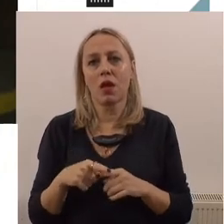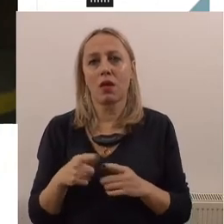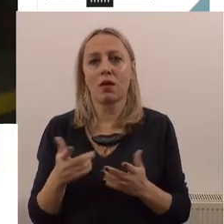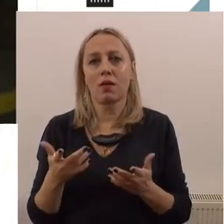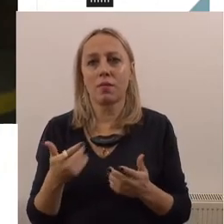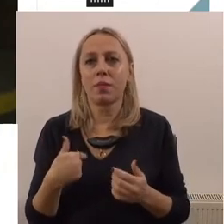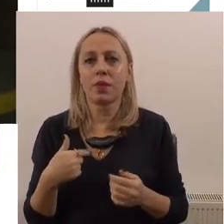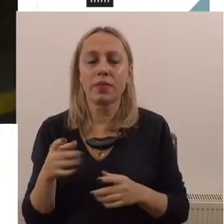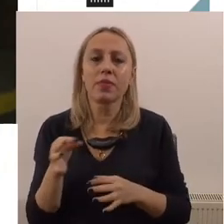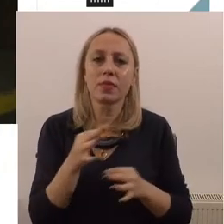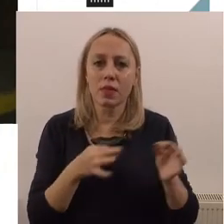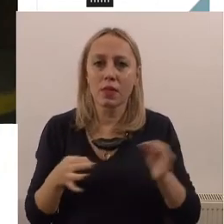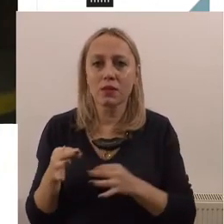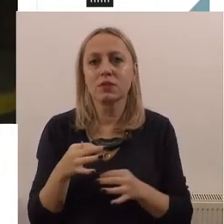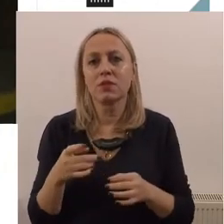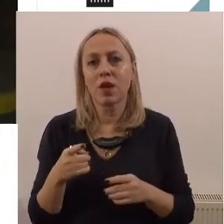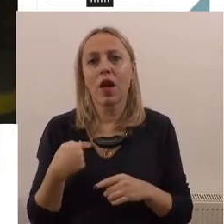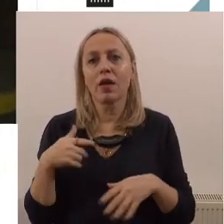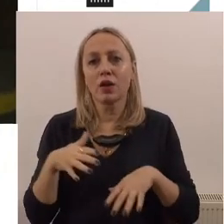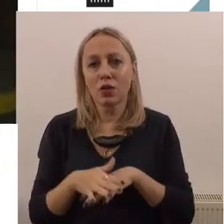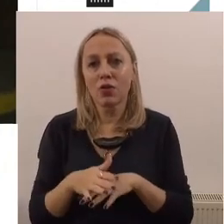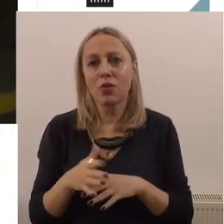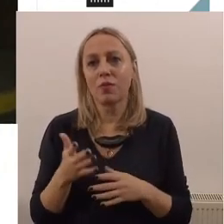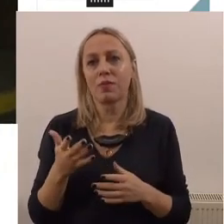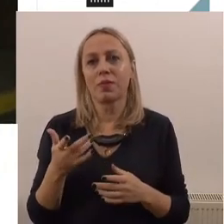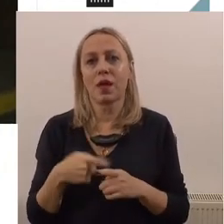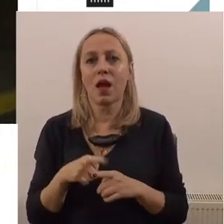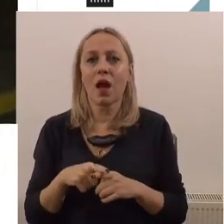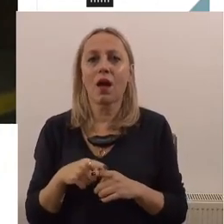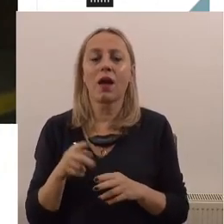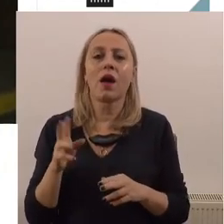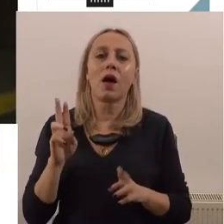inclusive aspect, this is the topic of our today's